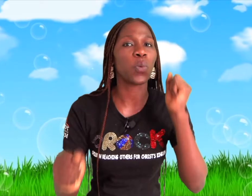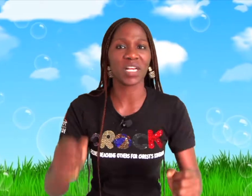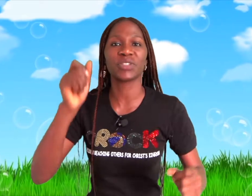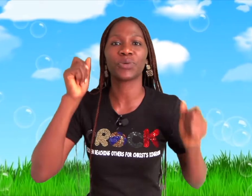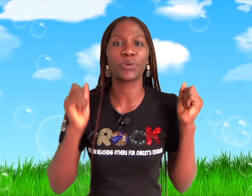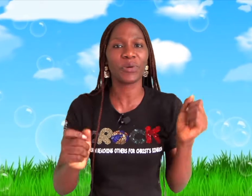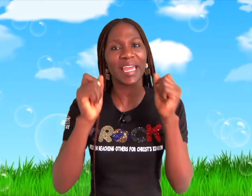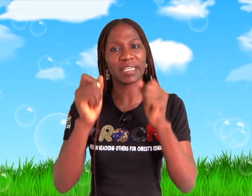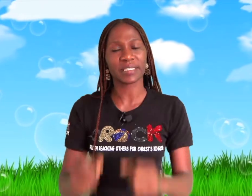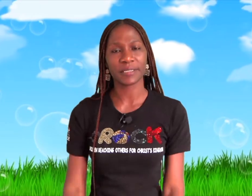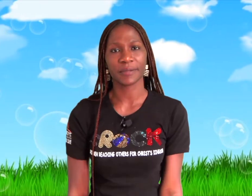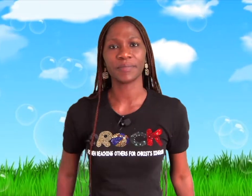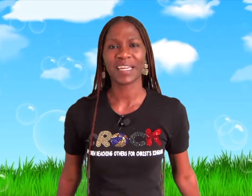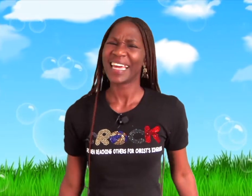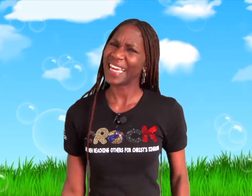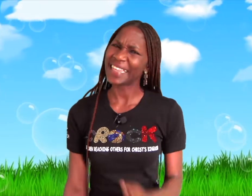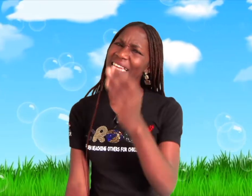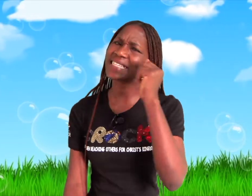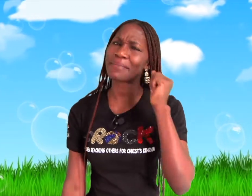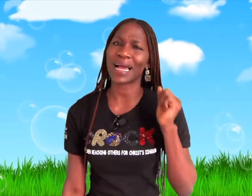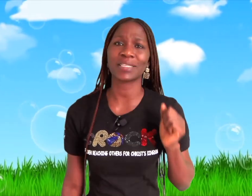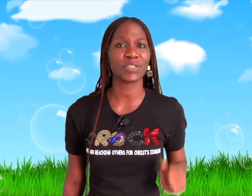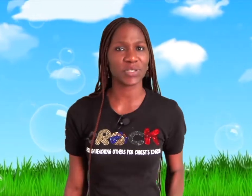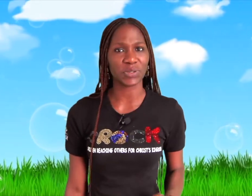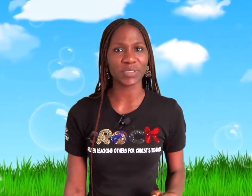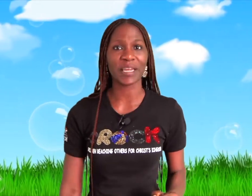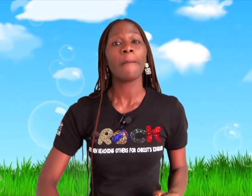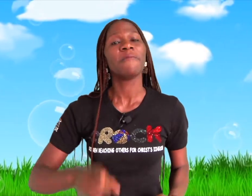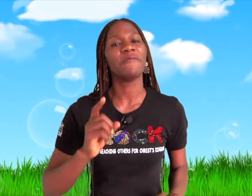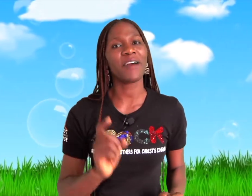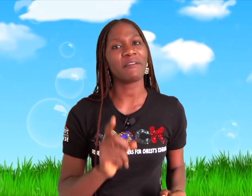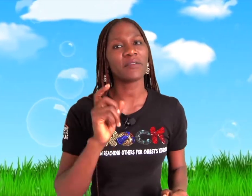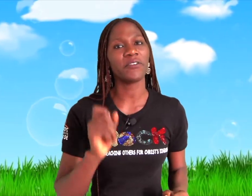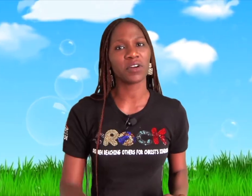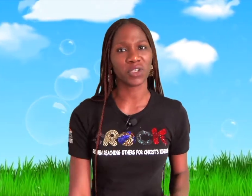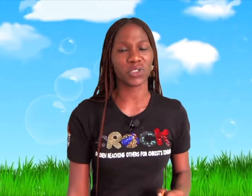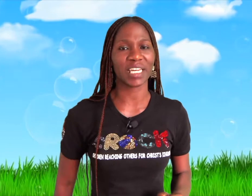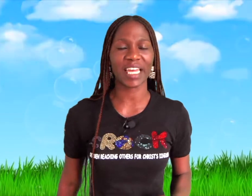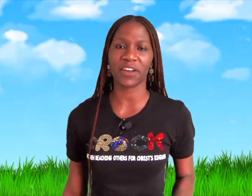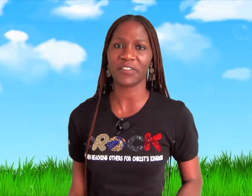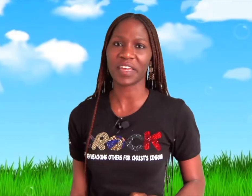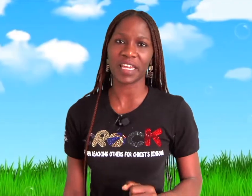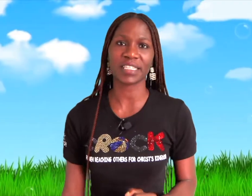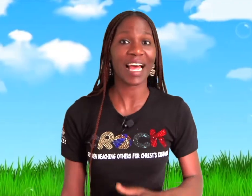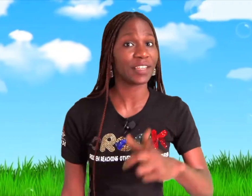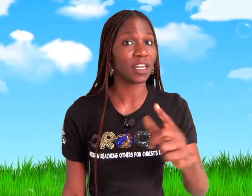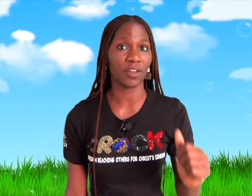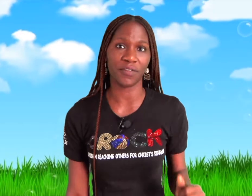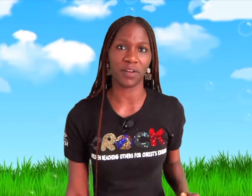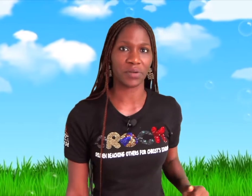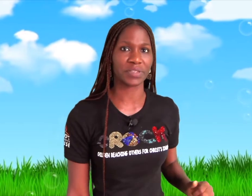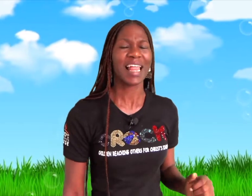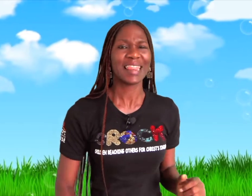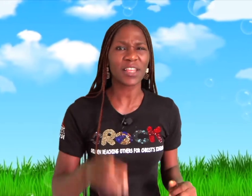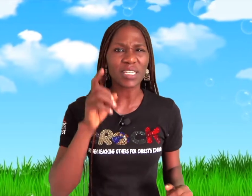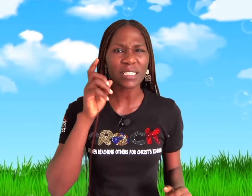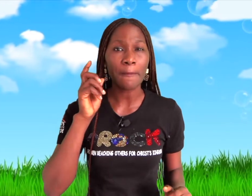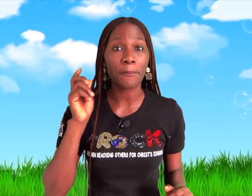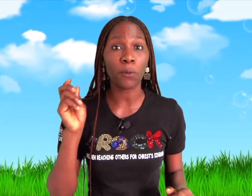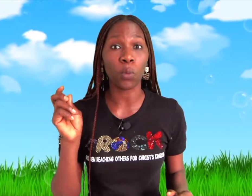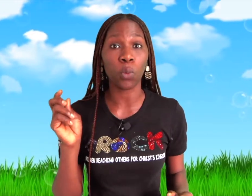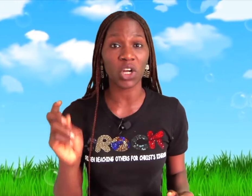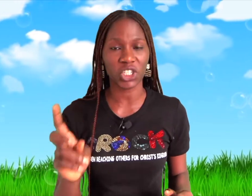That was great. In that same attitude, very focused to the King of Kings and the Lord of Lords, let